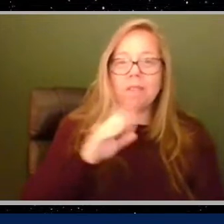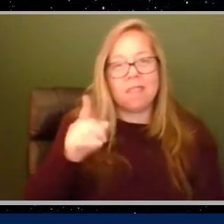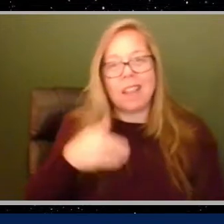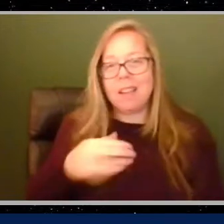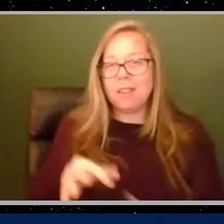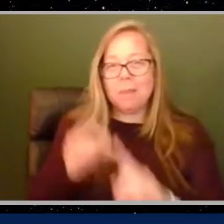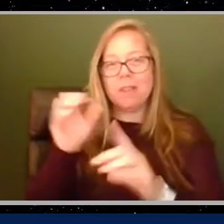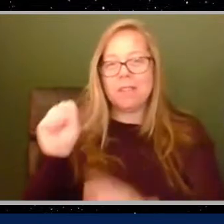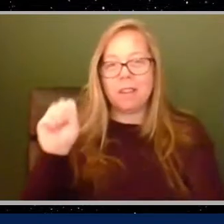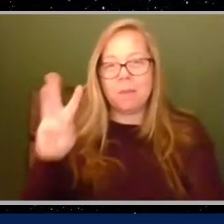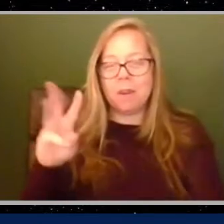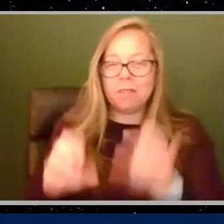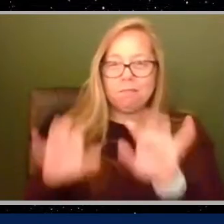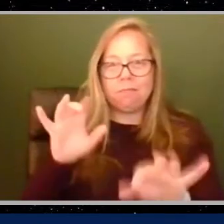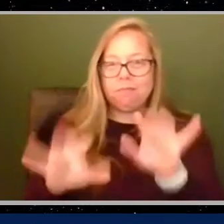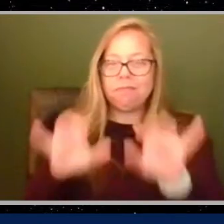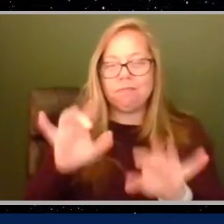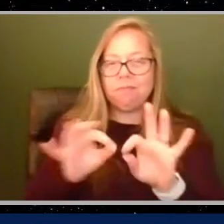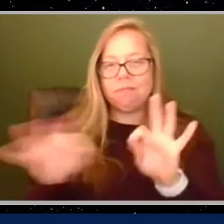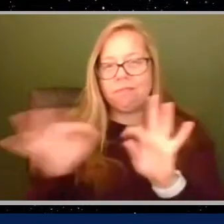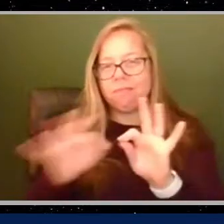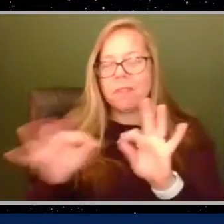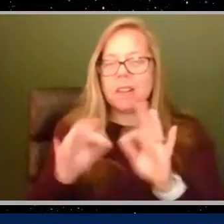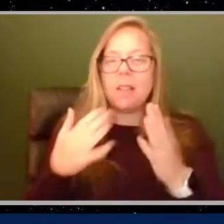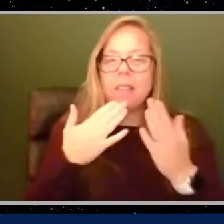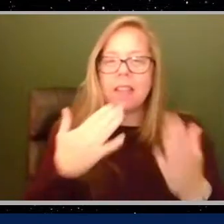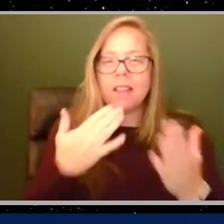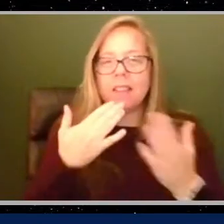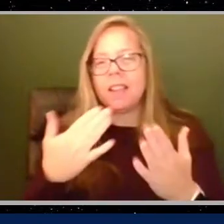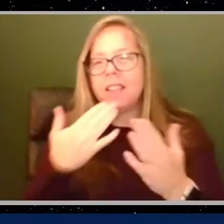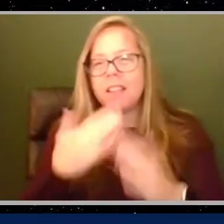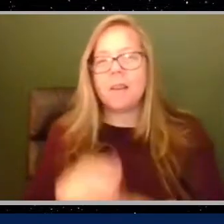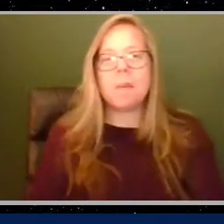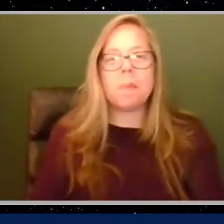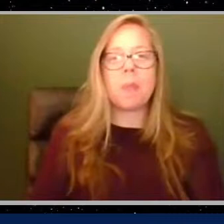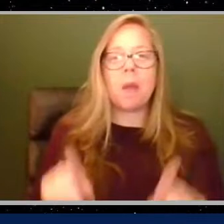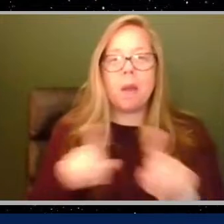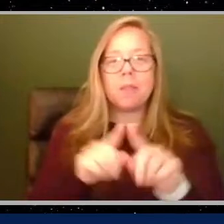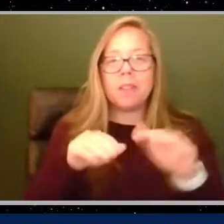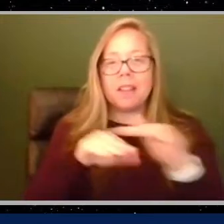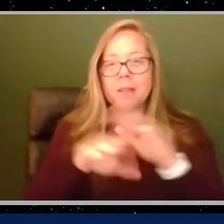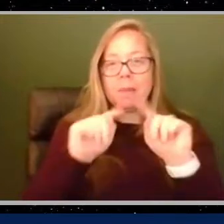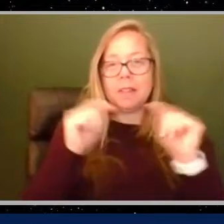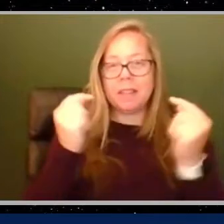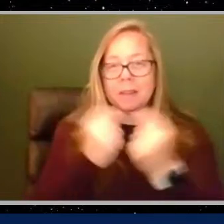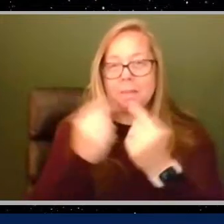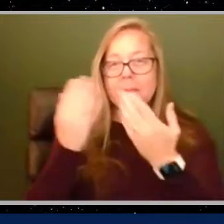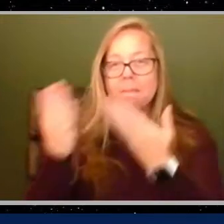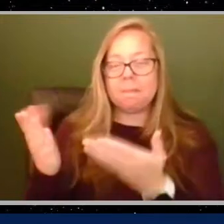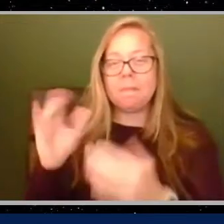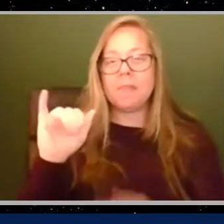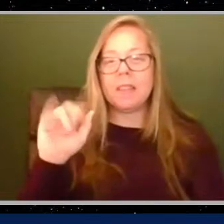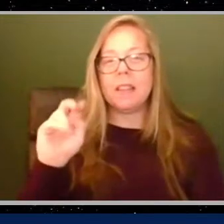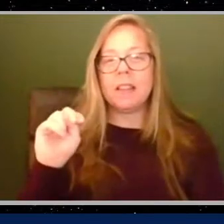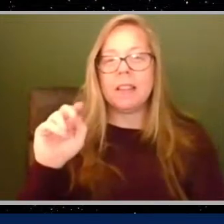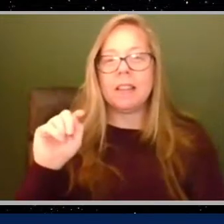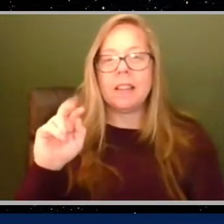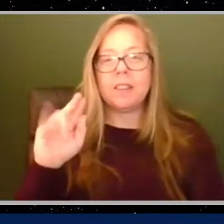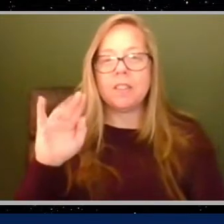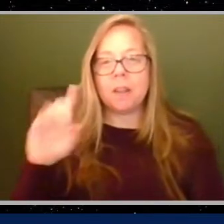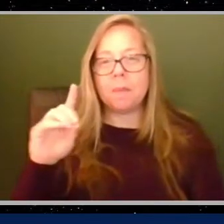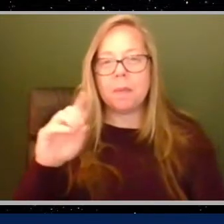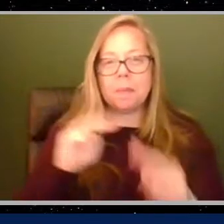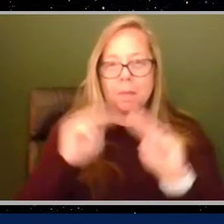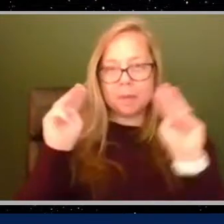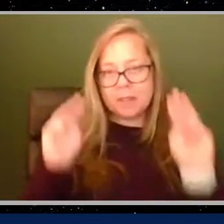So massive thanks to our accessibility folks here as well, and the accessibility team at the Intrepid Museum who helped us coordinate all this for